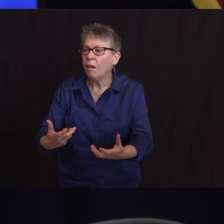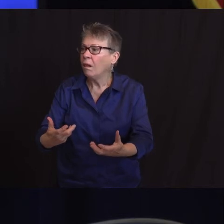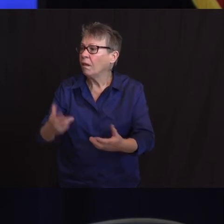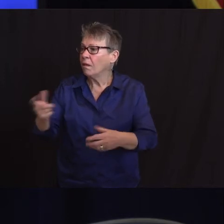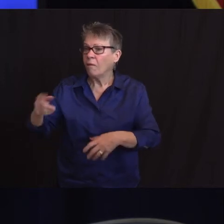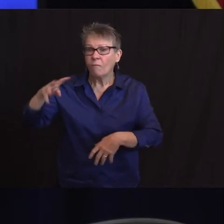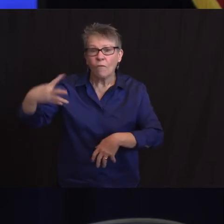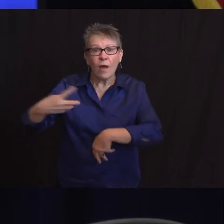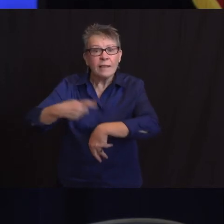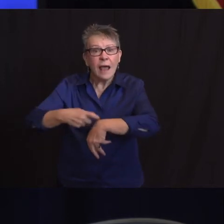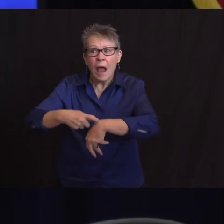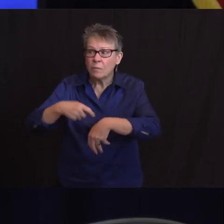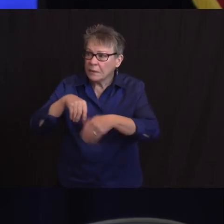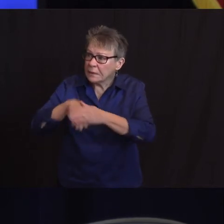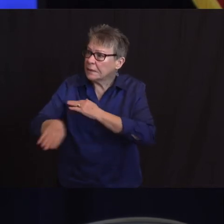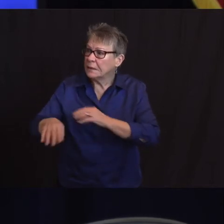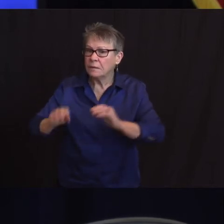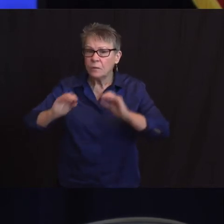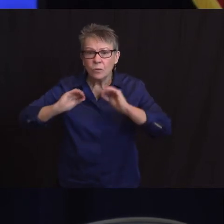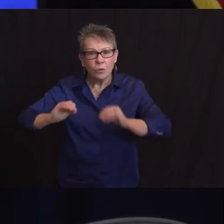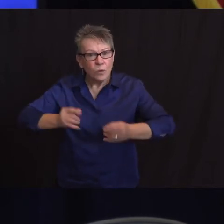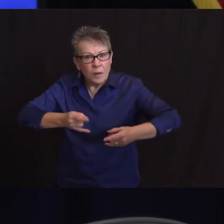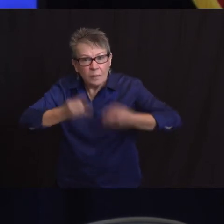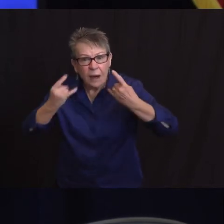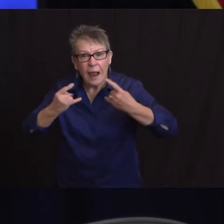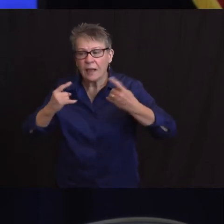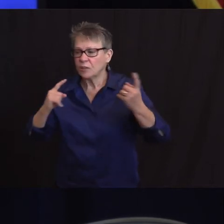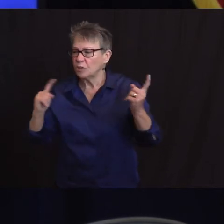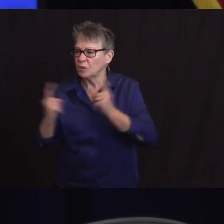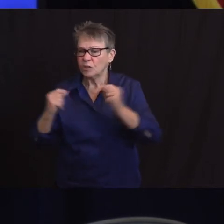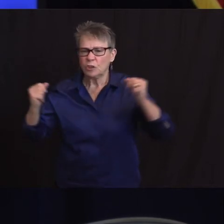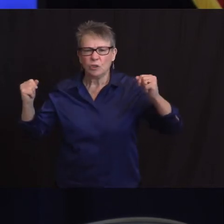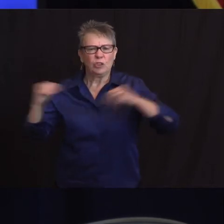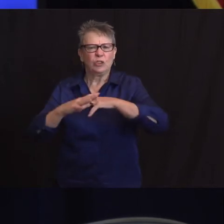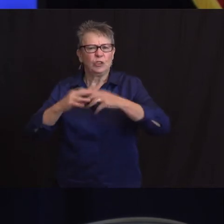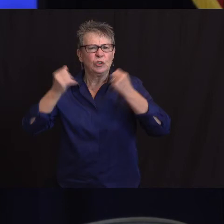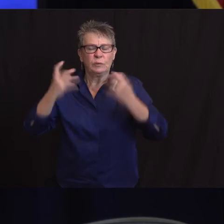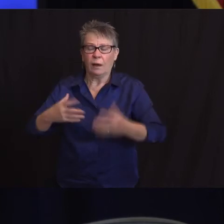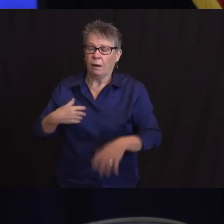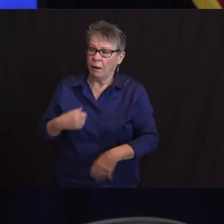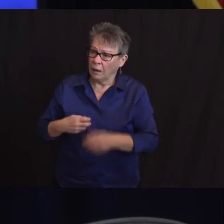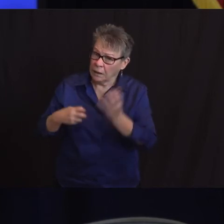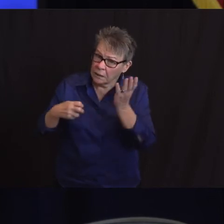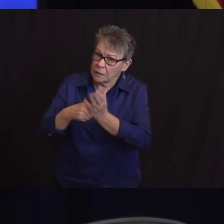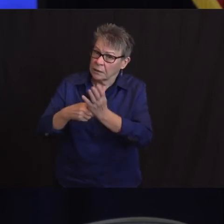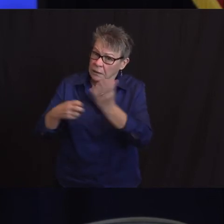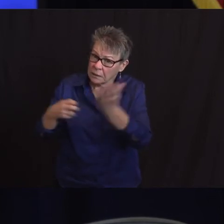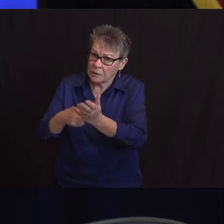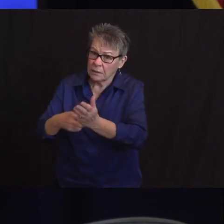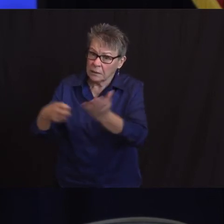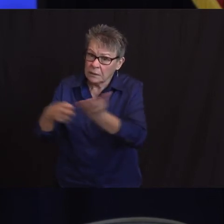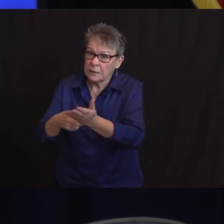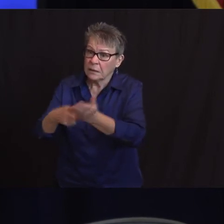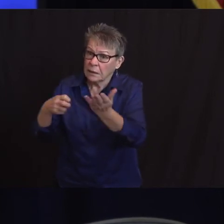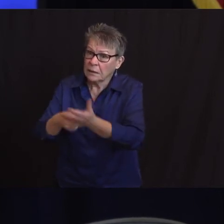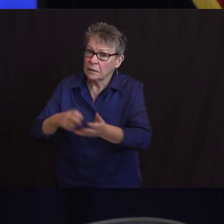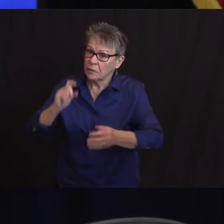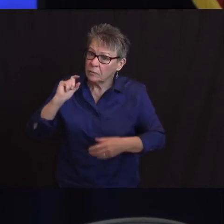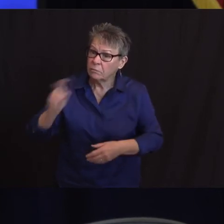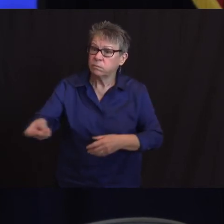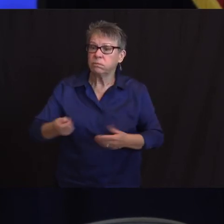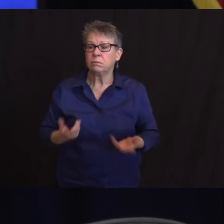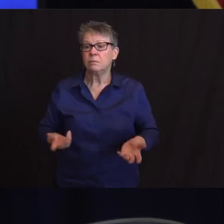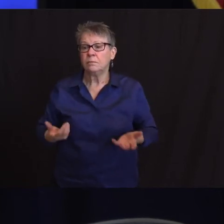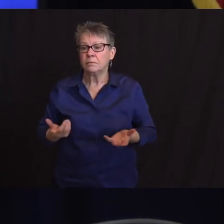for EO violations, among others. A little bit of a post-mortem on yesterday. Troopers investigated 233